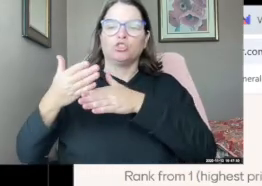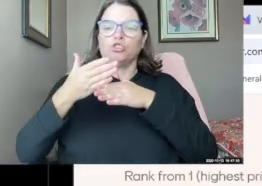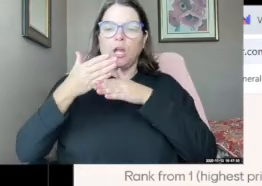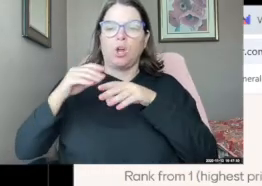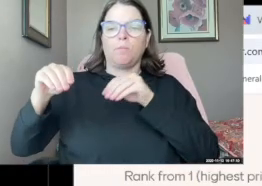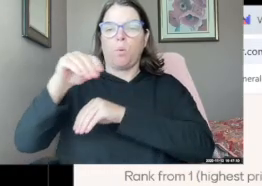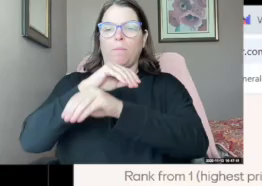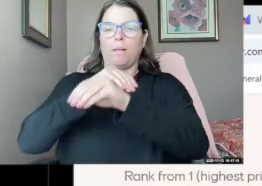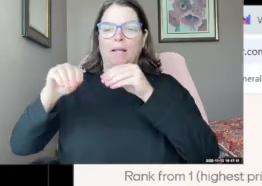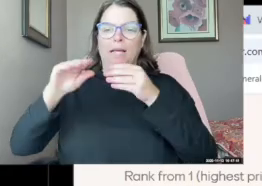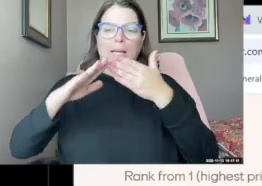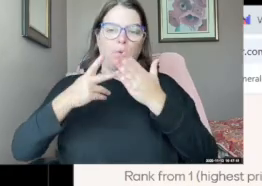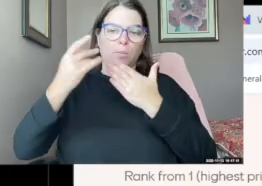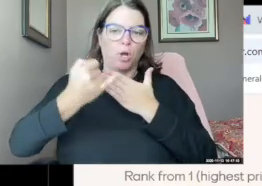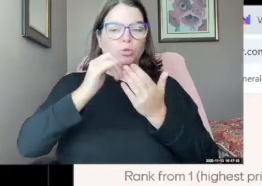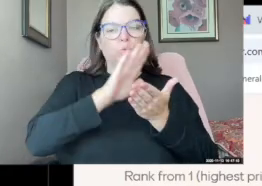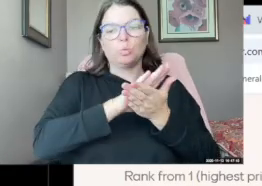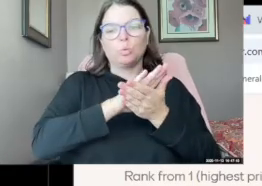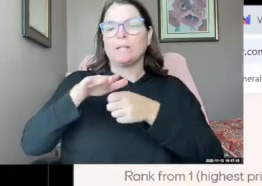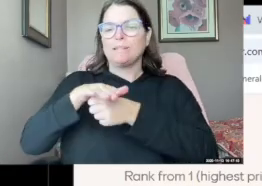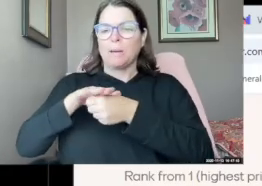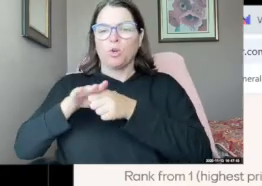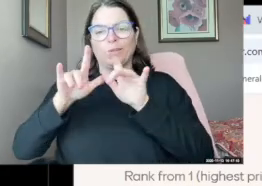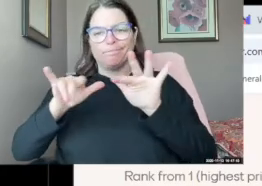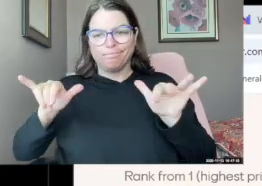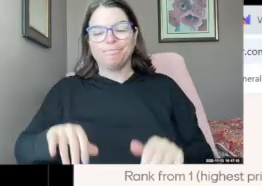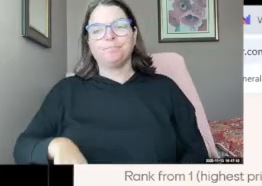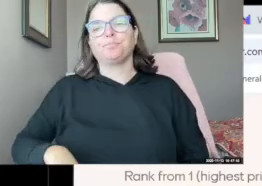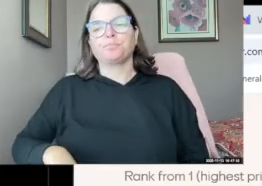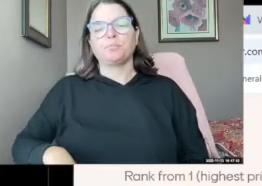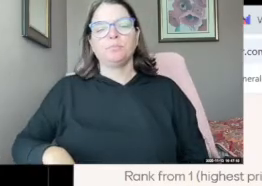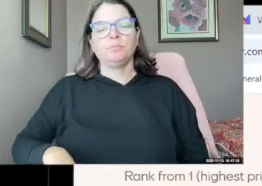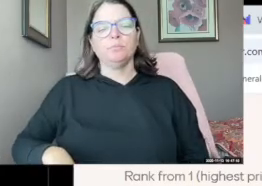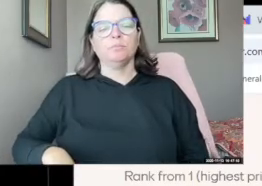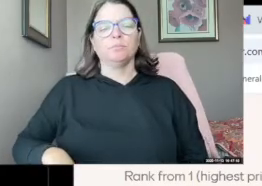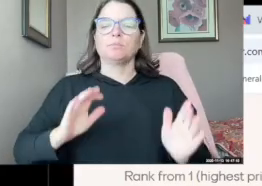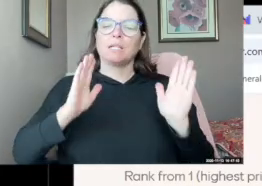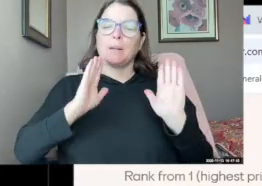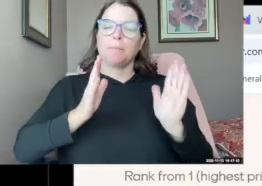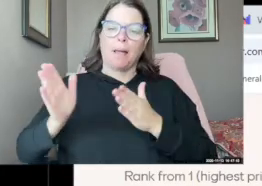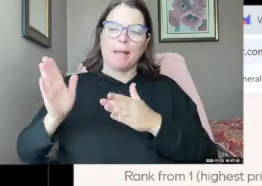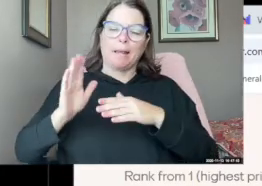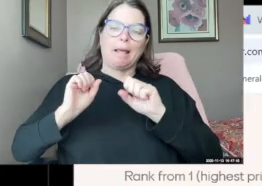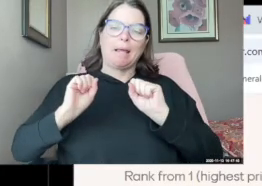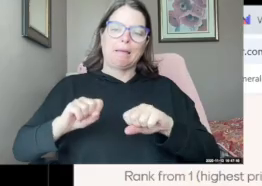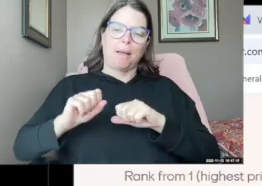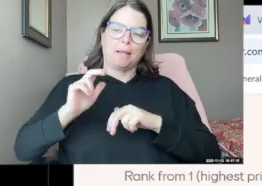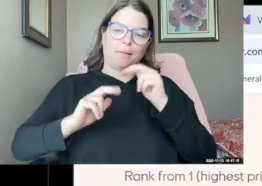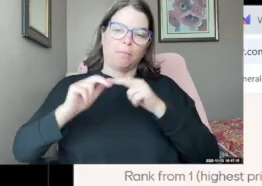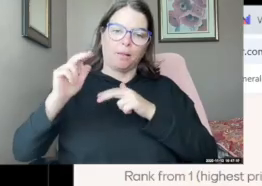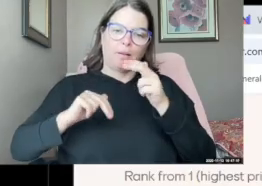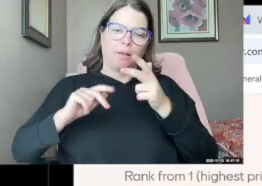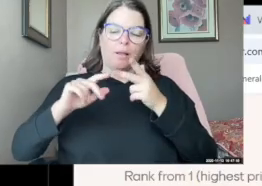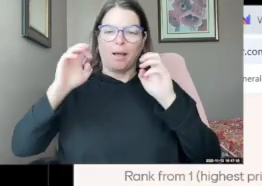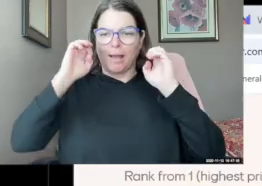public. Shared mobility community projects, schools, neighborhoods, etc.